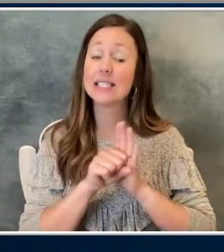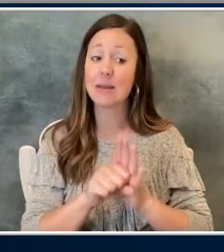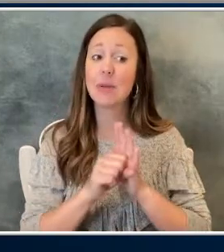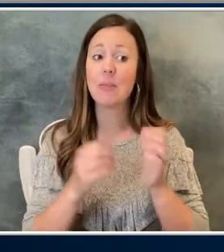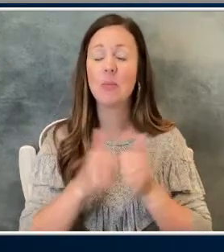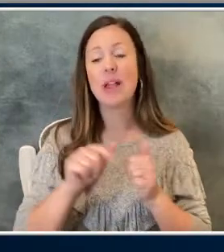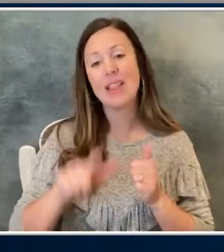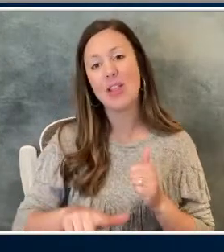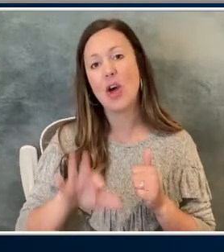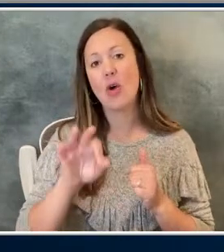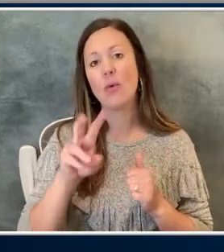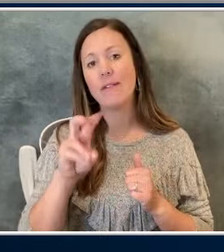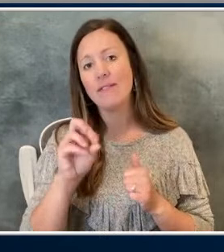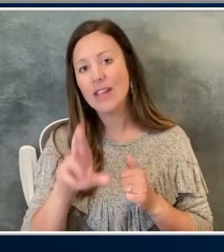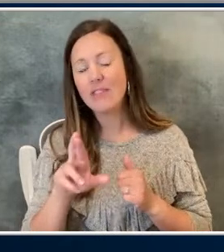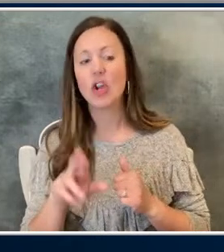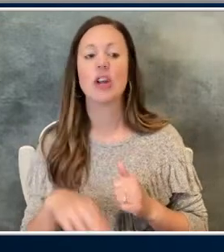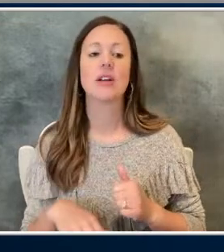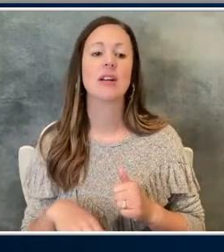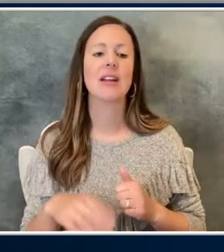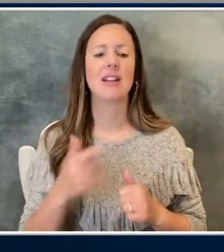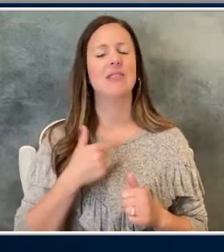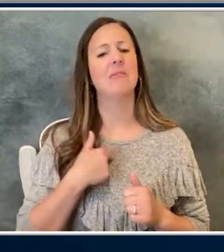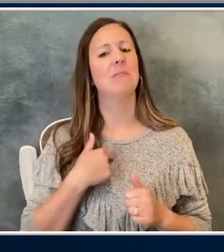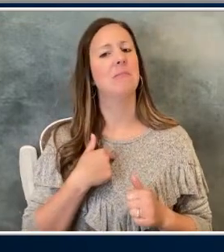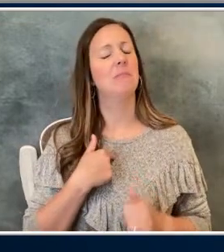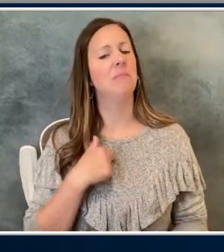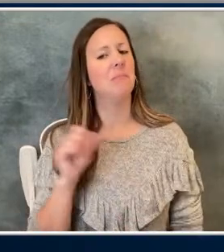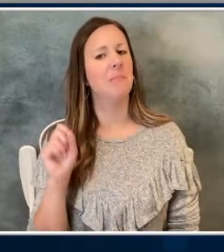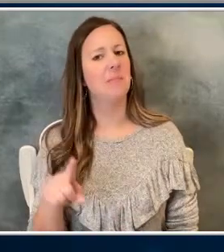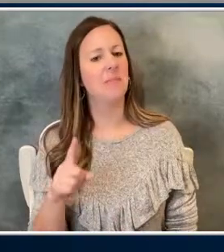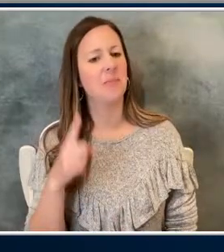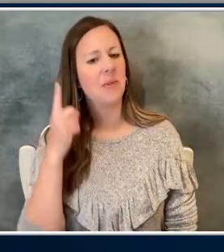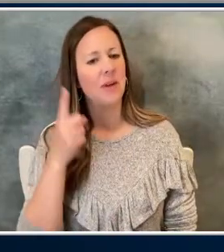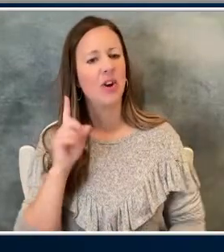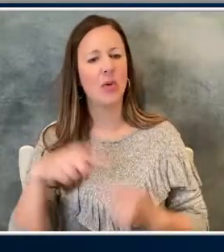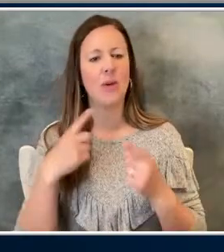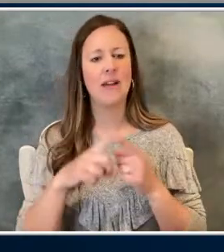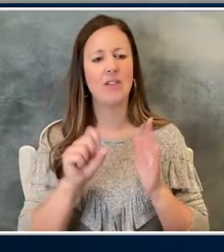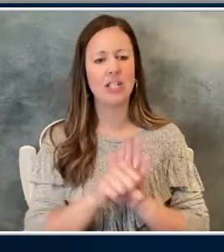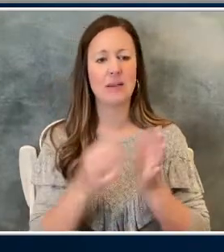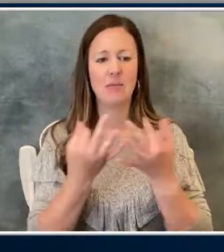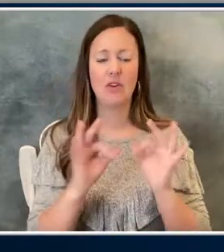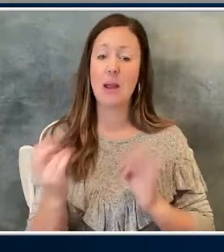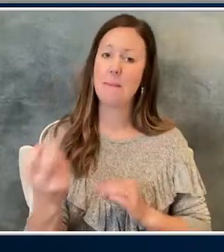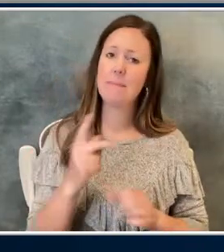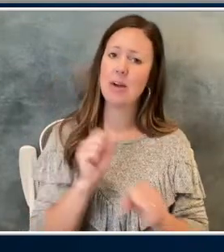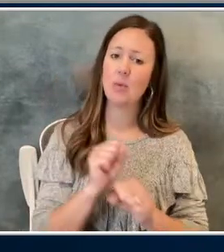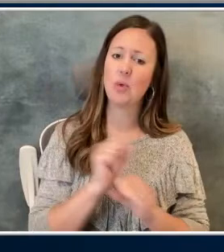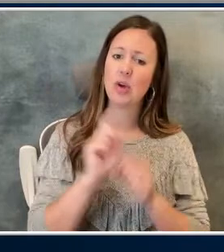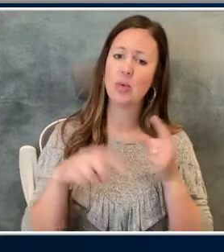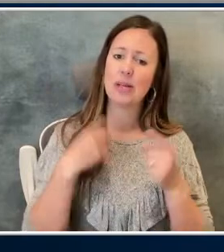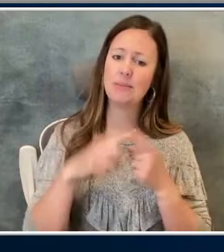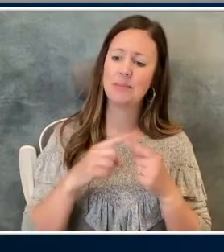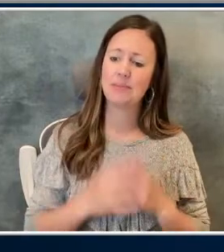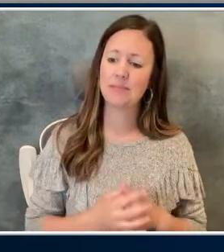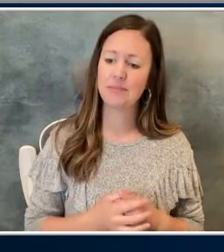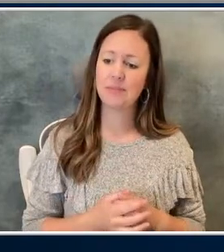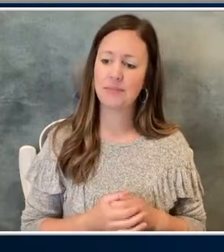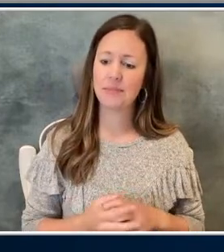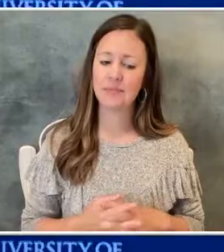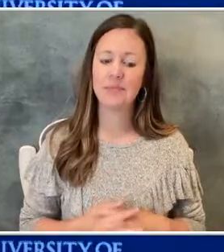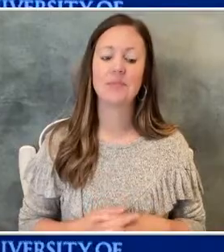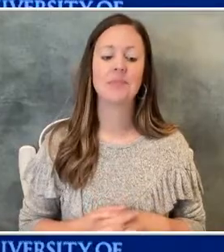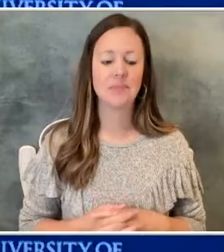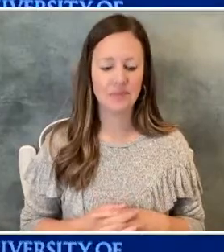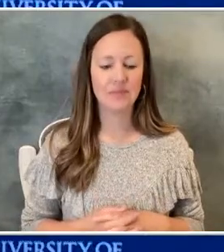and myalgias. Yeah. So my question is, once she's symptom-free, when can she come back to work here at KU? Yeah, I think really